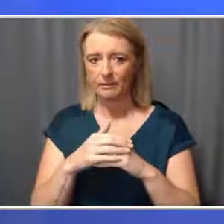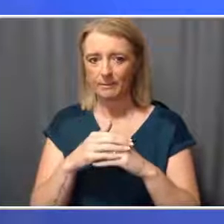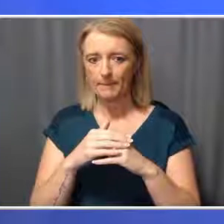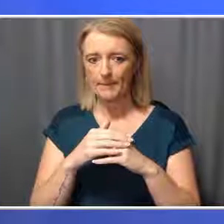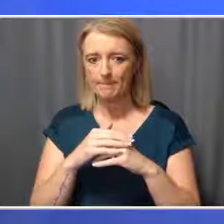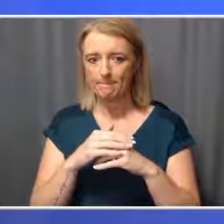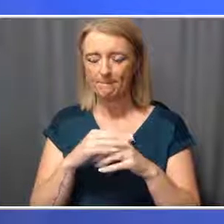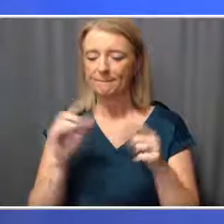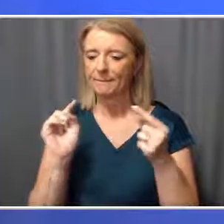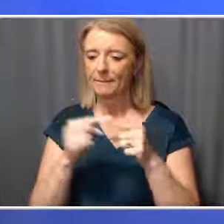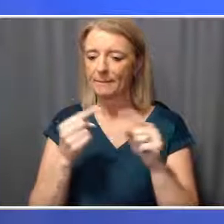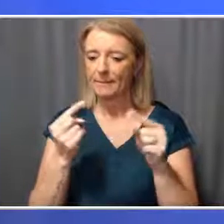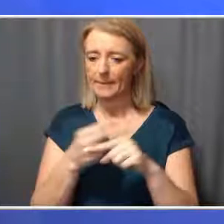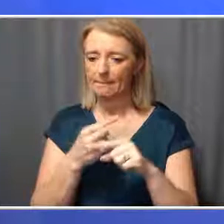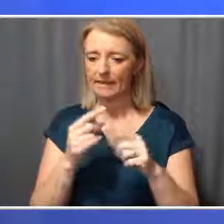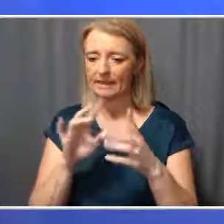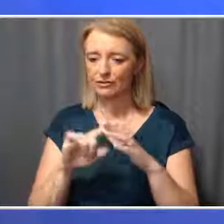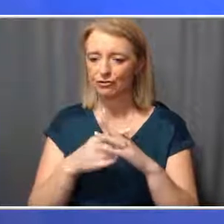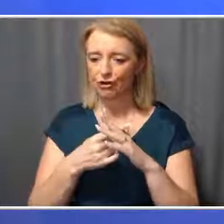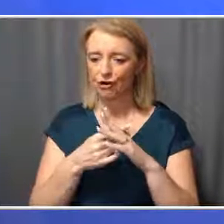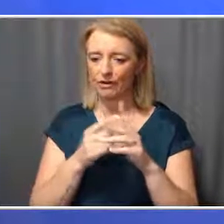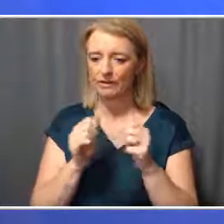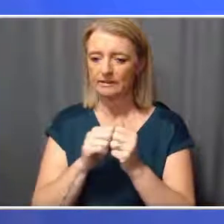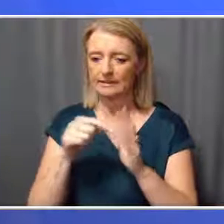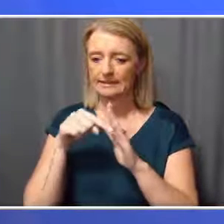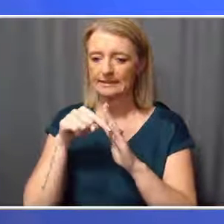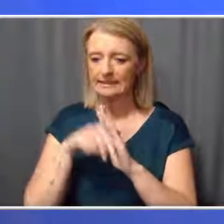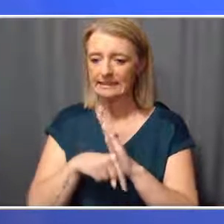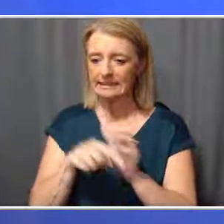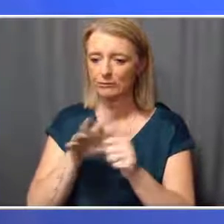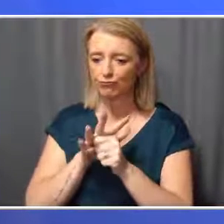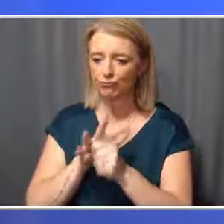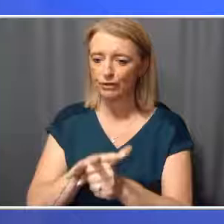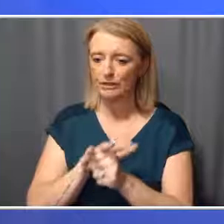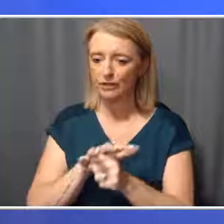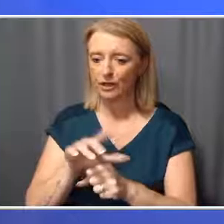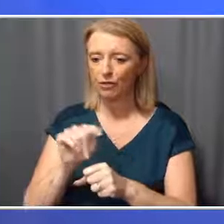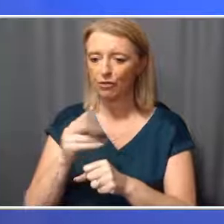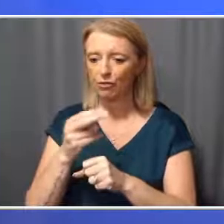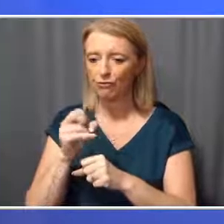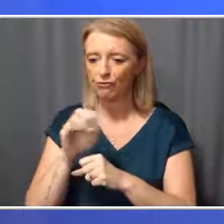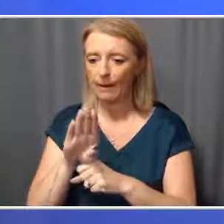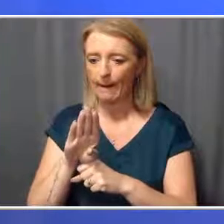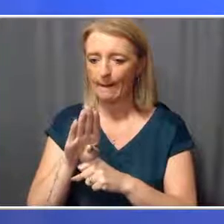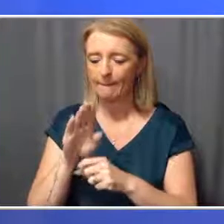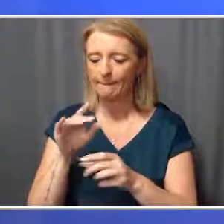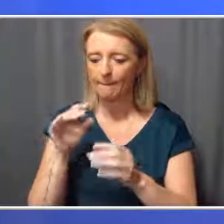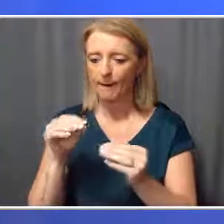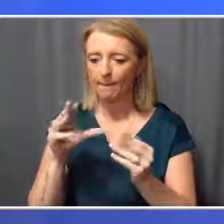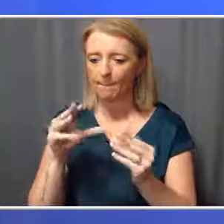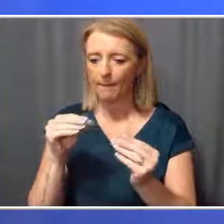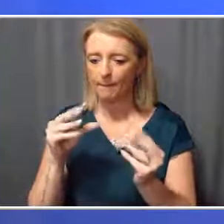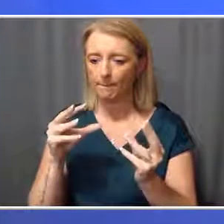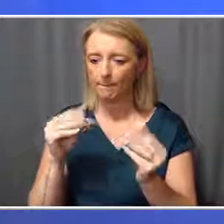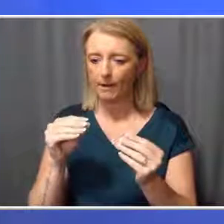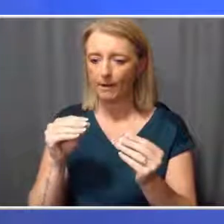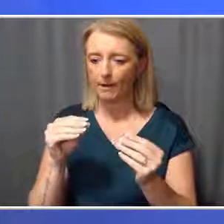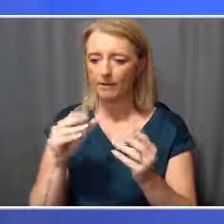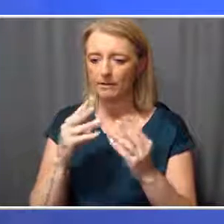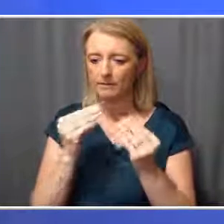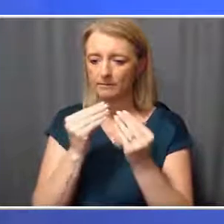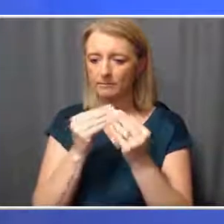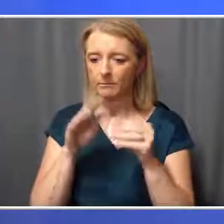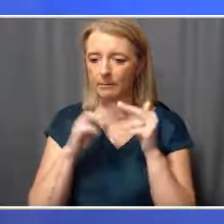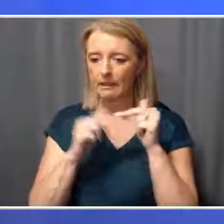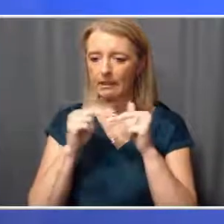all you can do is take all the things you have and use heat or cold or any other over-the-counter or random